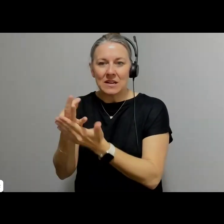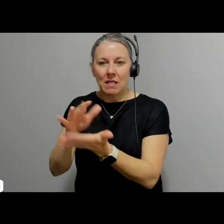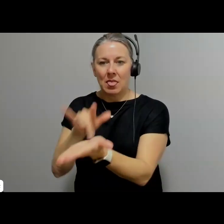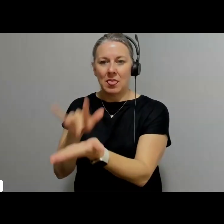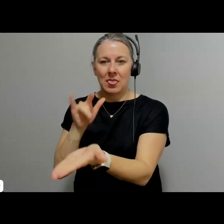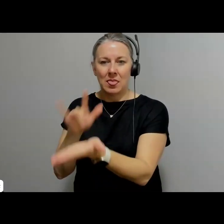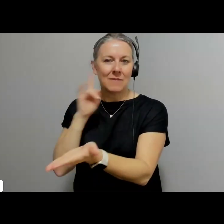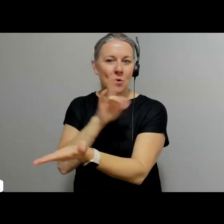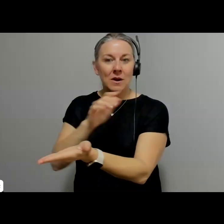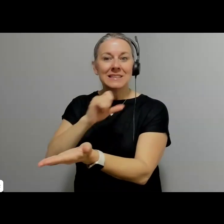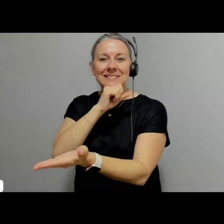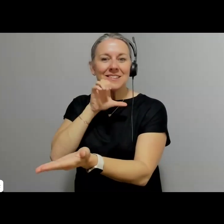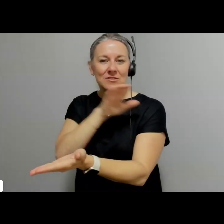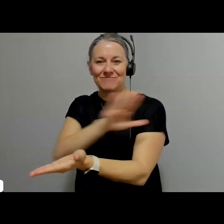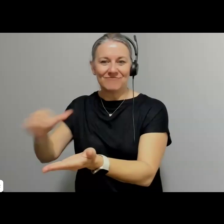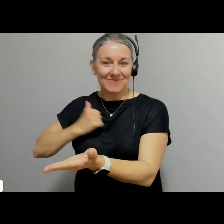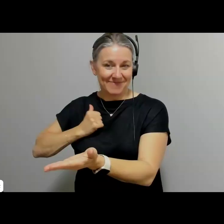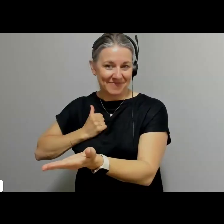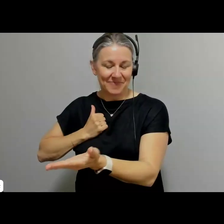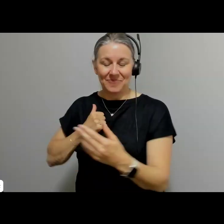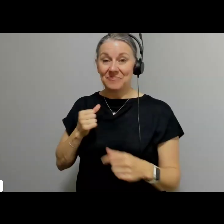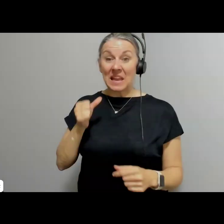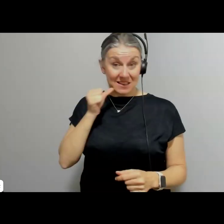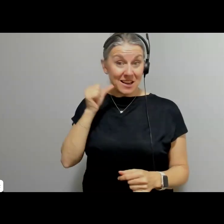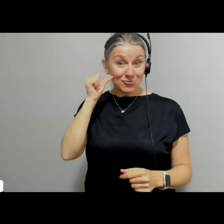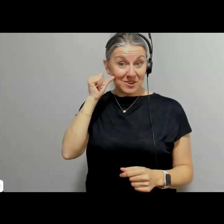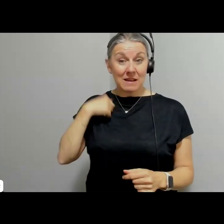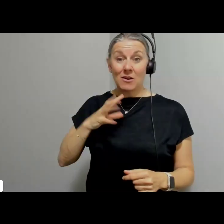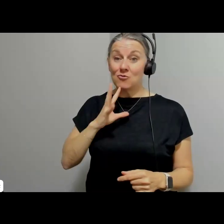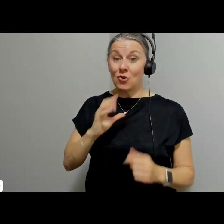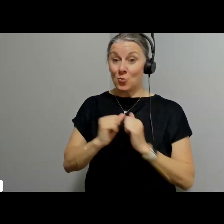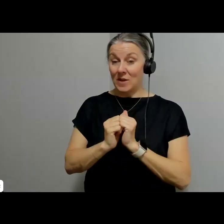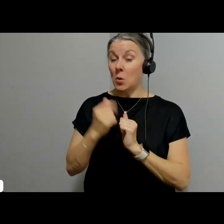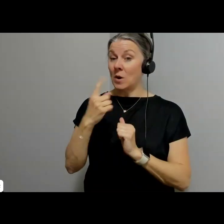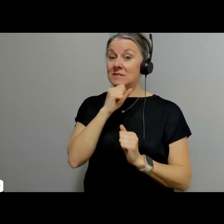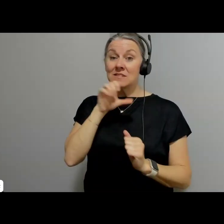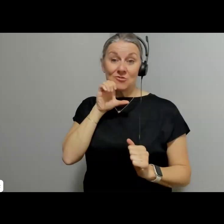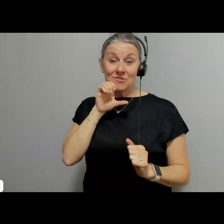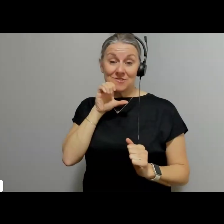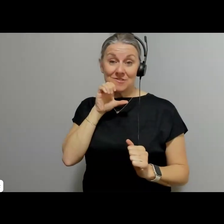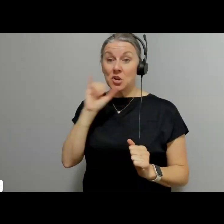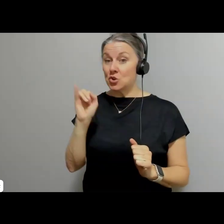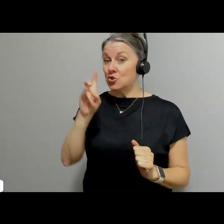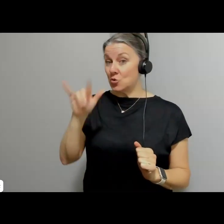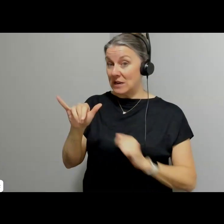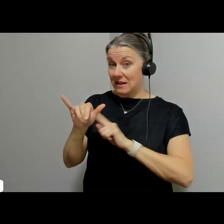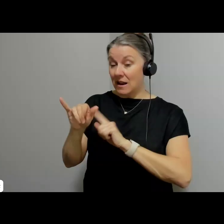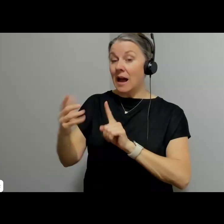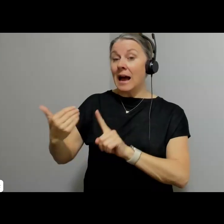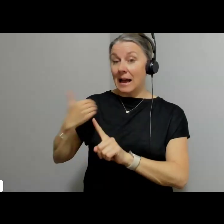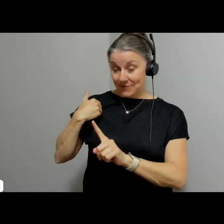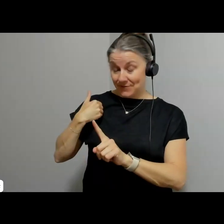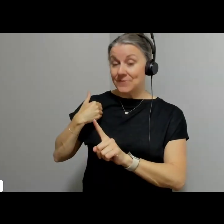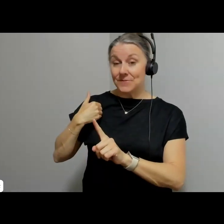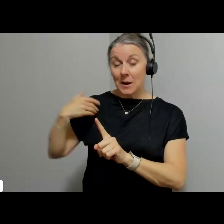I spoke with a senior who has a power of attorney, and her name is Judy, and she's from Sault Ste.